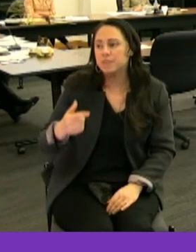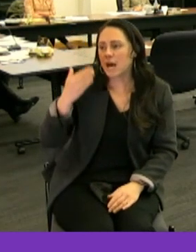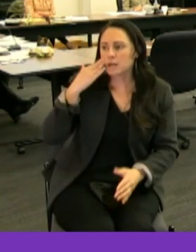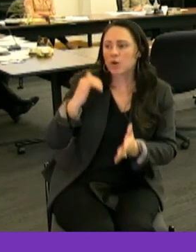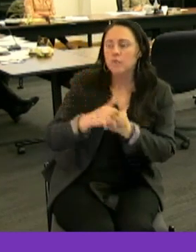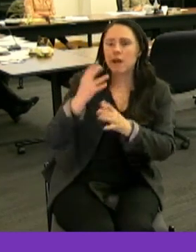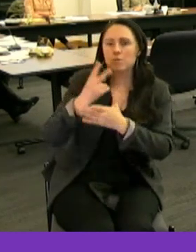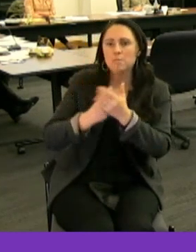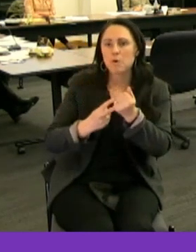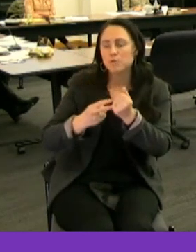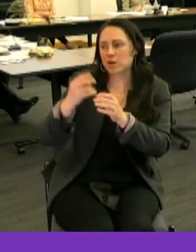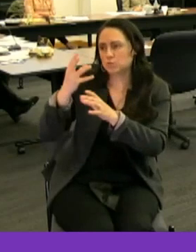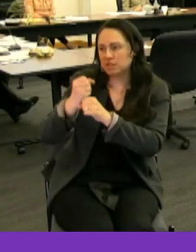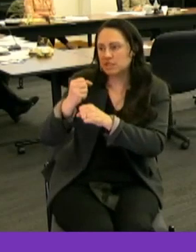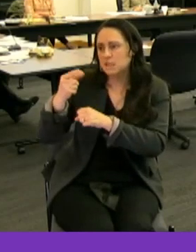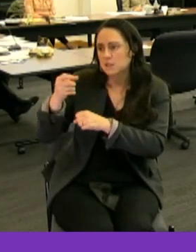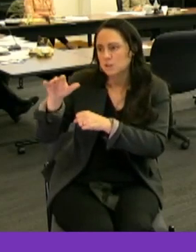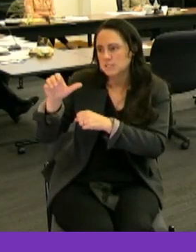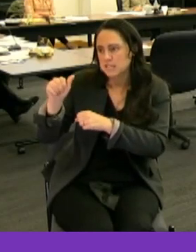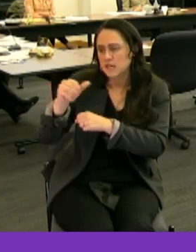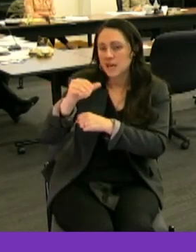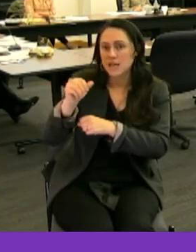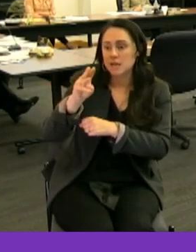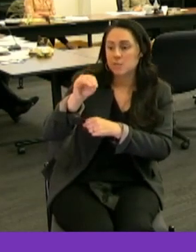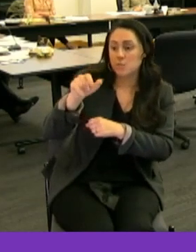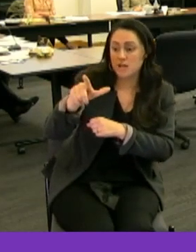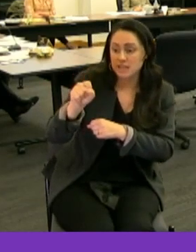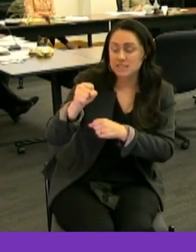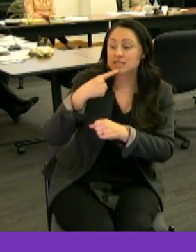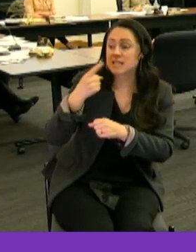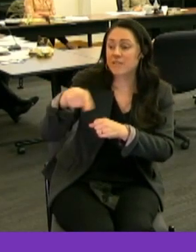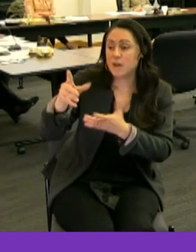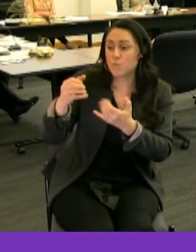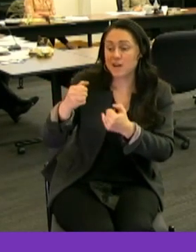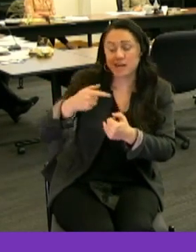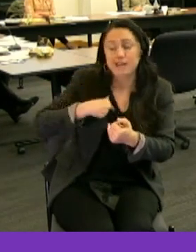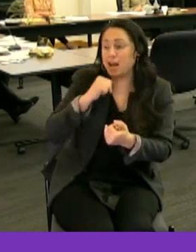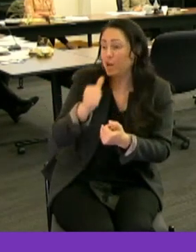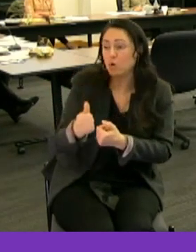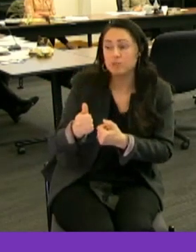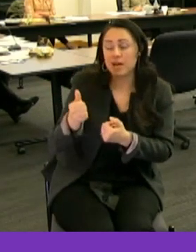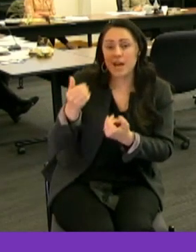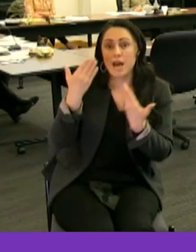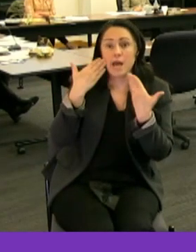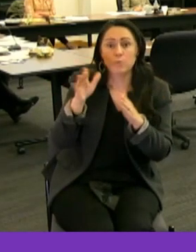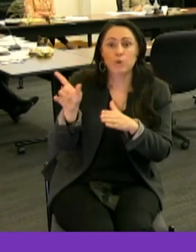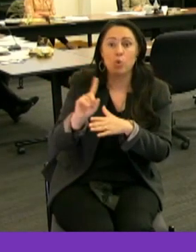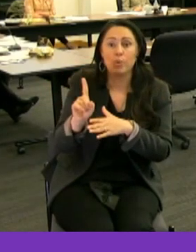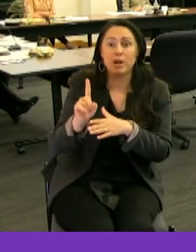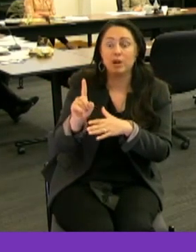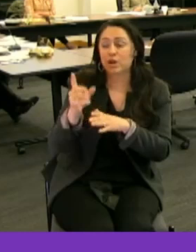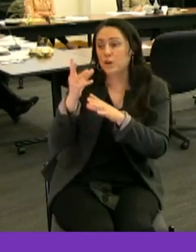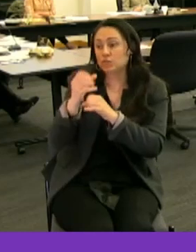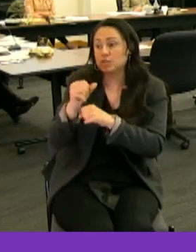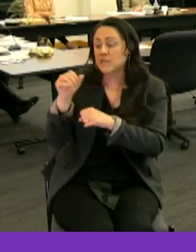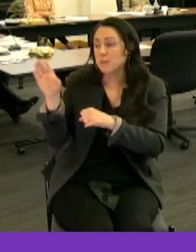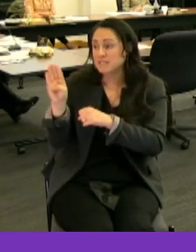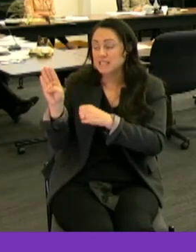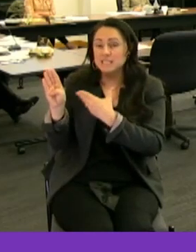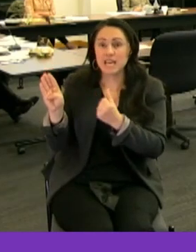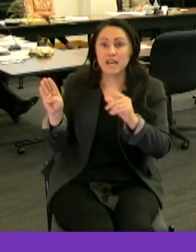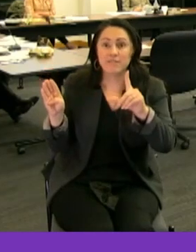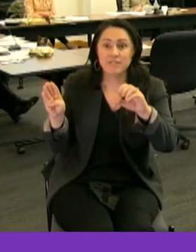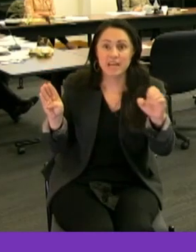both Trustee Garcia and Trustee Morales said they wanted it. I don't know where Trustee Budzinski and Trustee